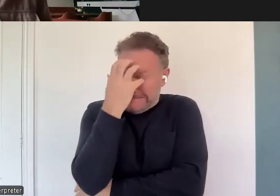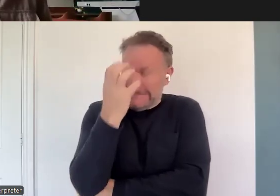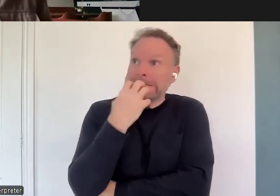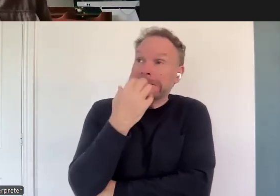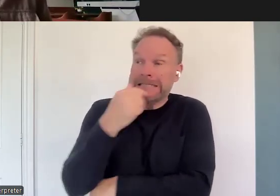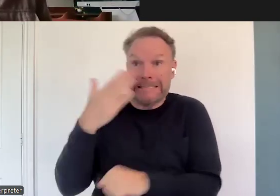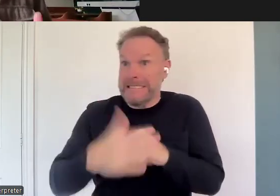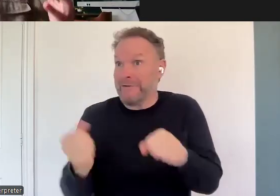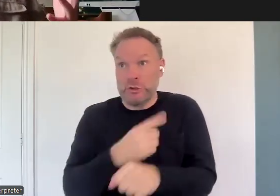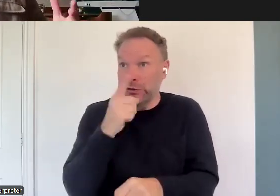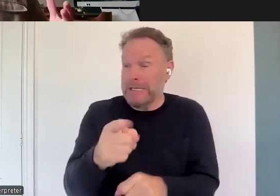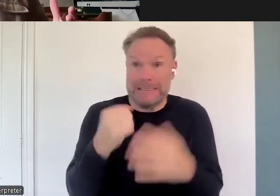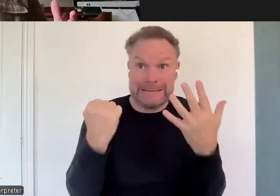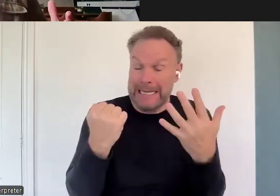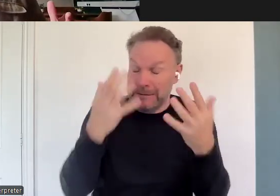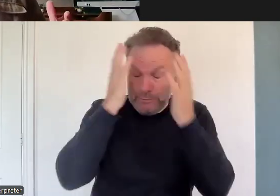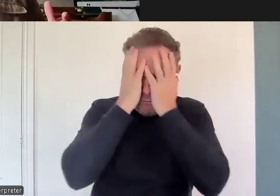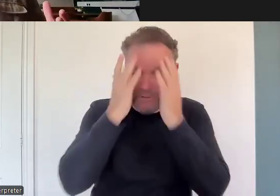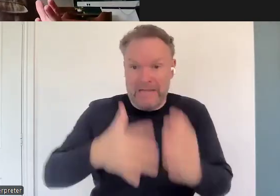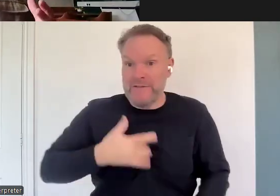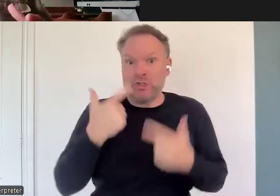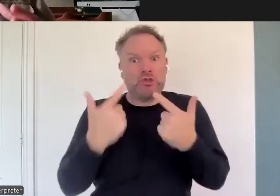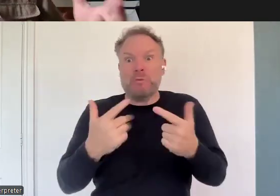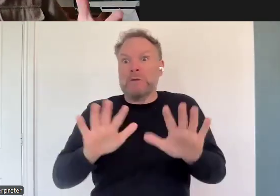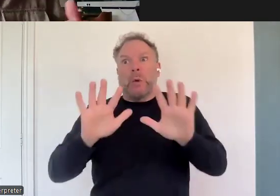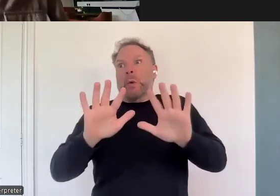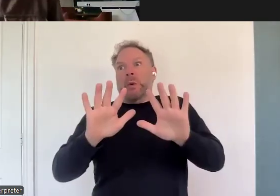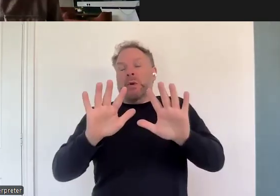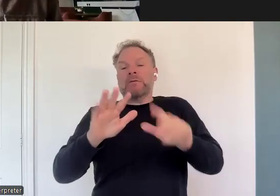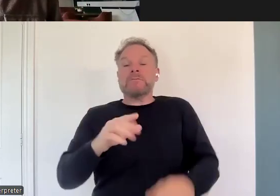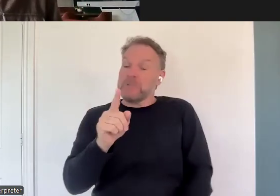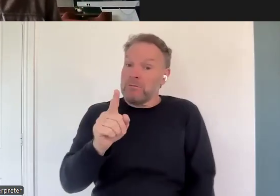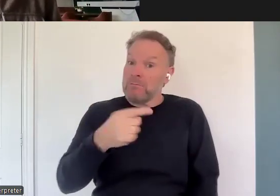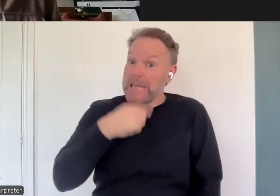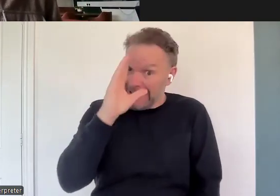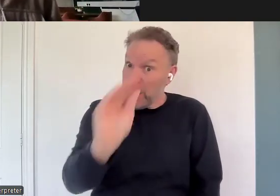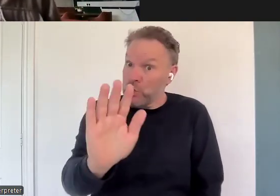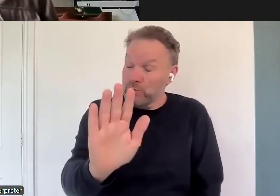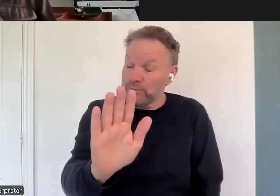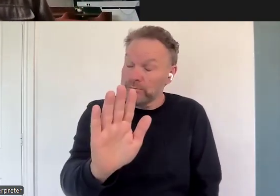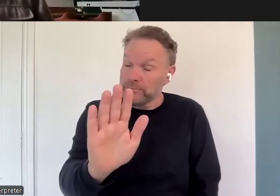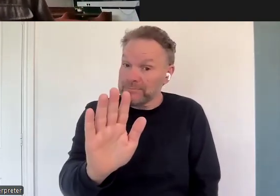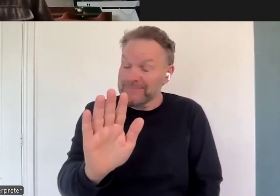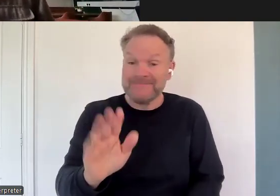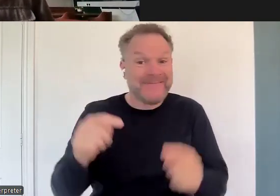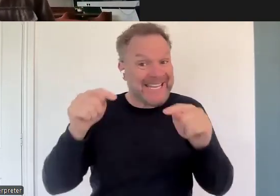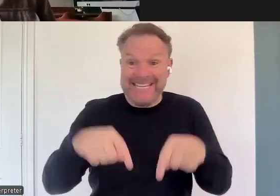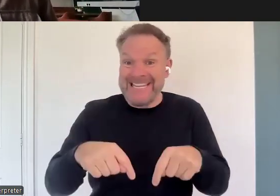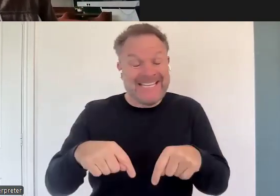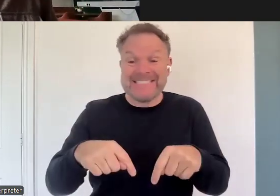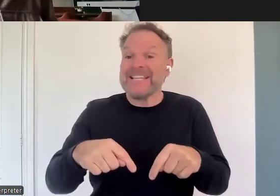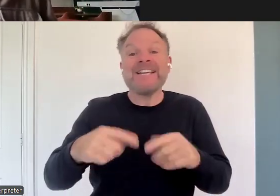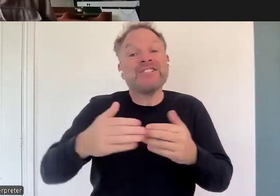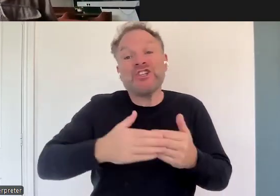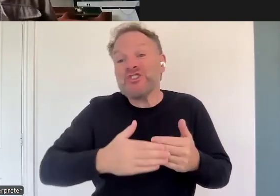from being able to do this. It feels overwhelming. And what I would say to reassure all of you is that this is a journey